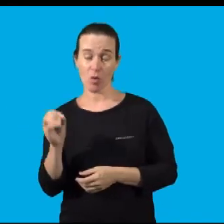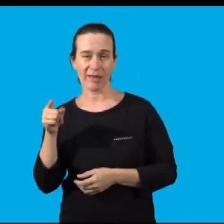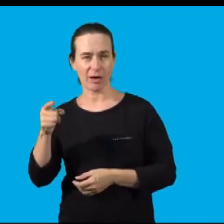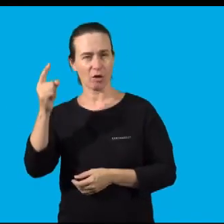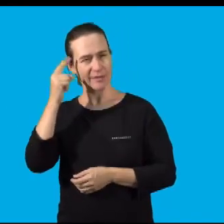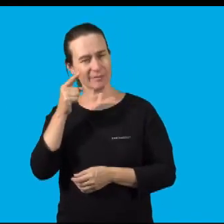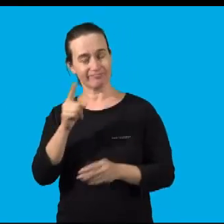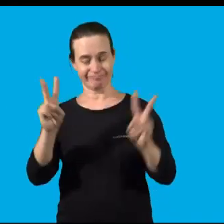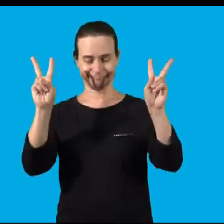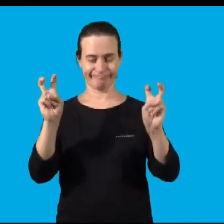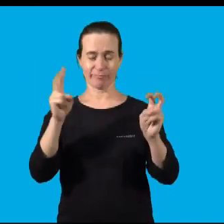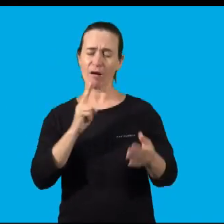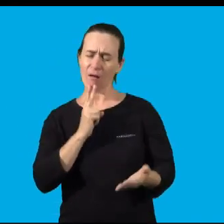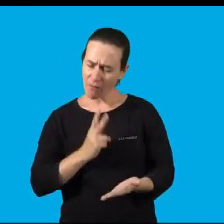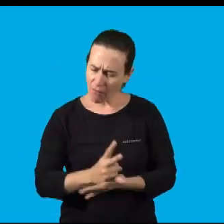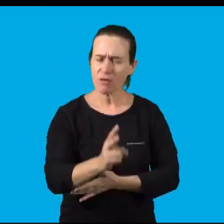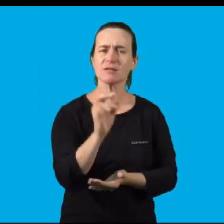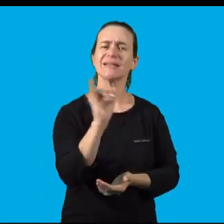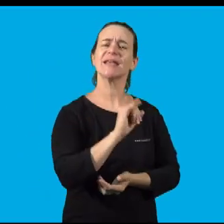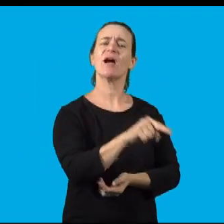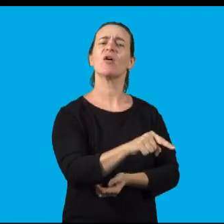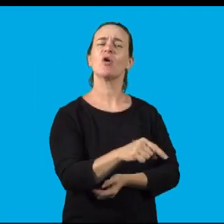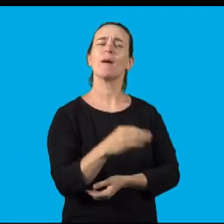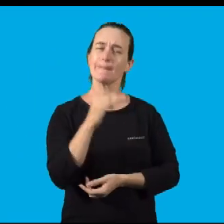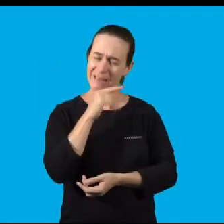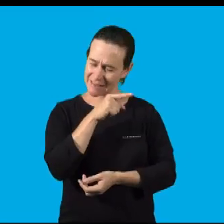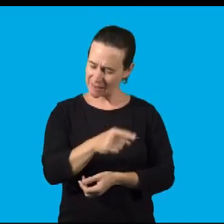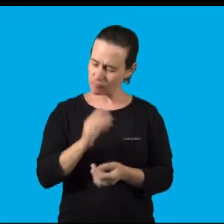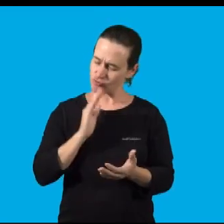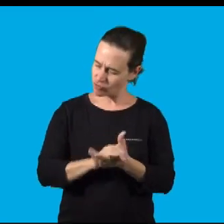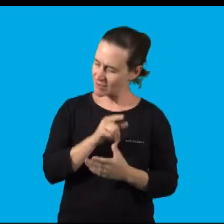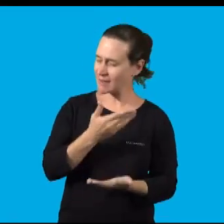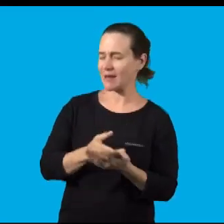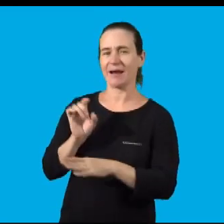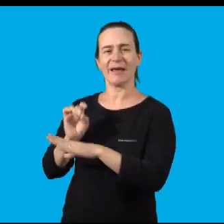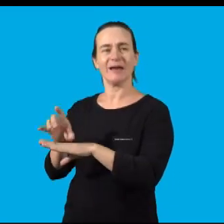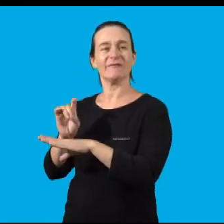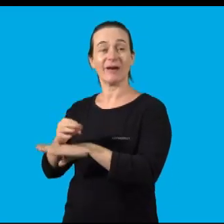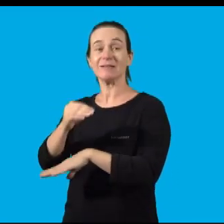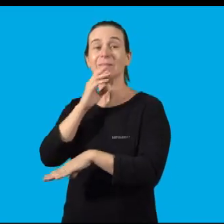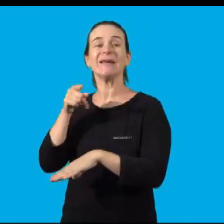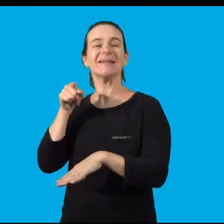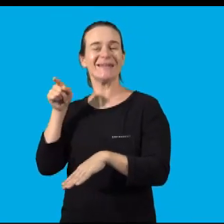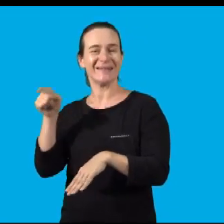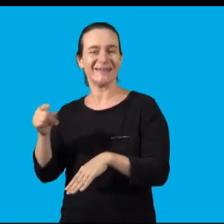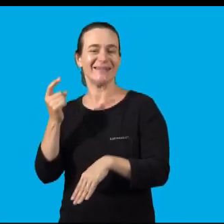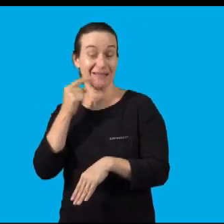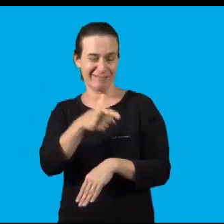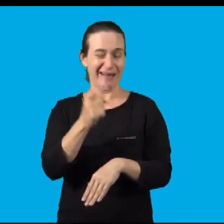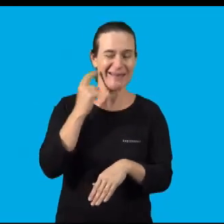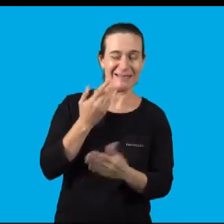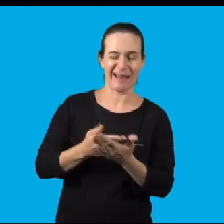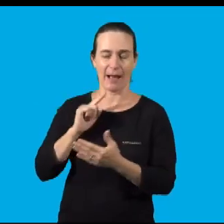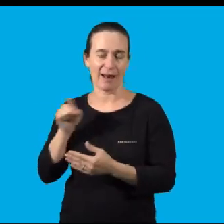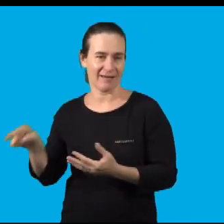regards honest Iago as his trusted advisor, which makes him susceptible to Iago's plotting.